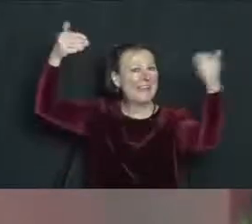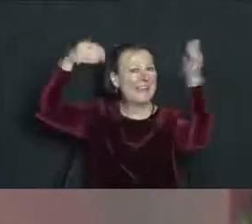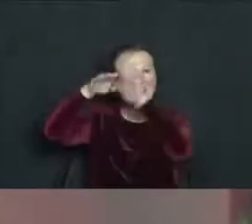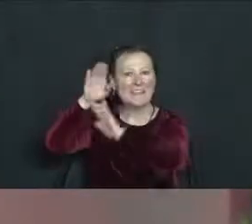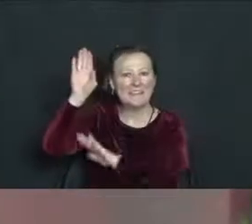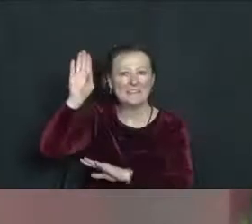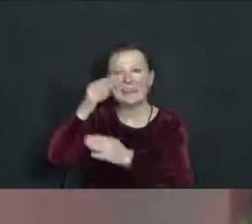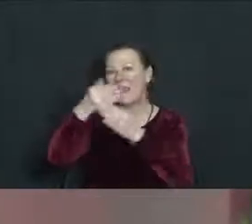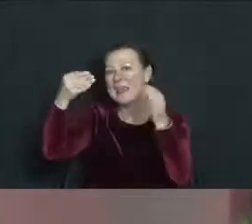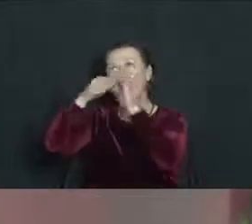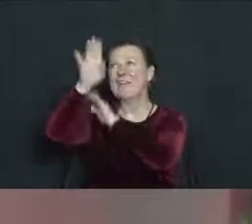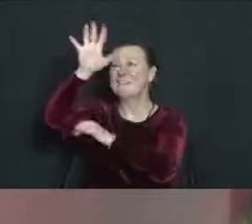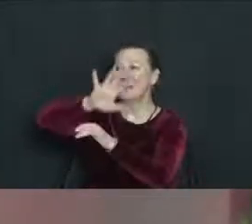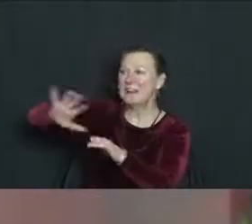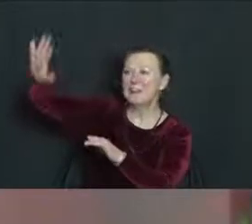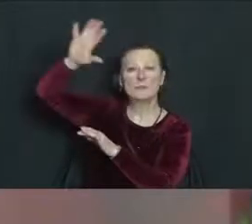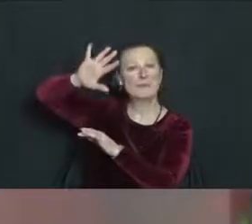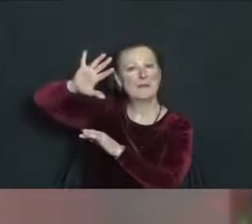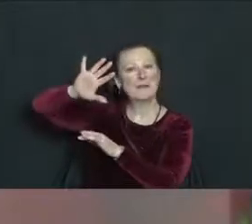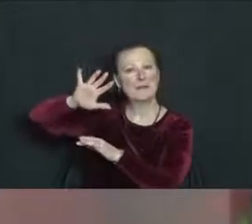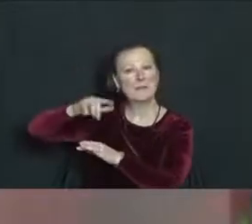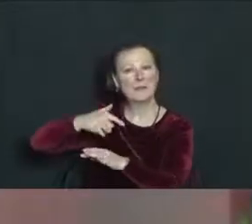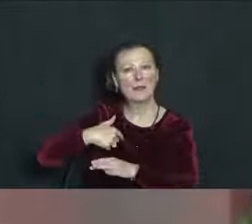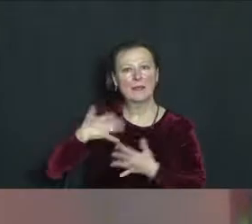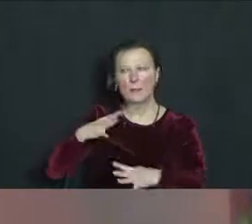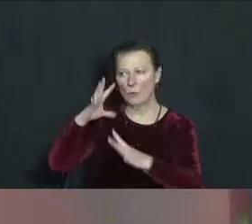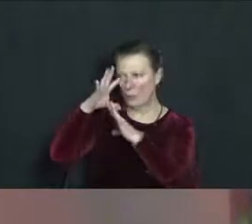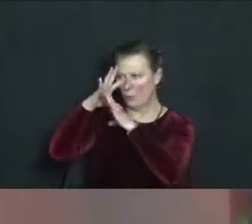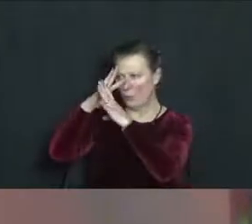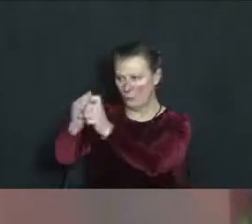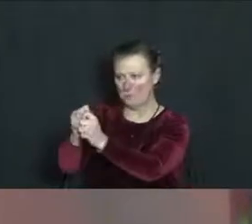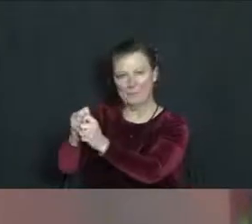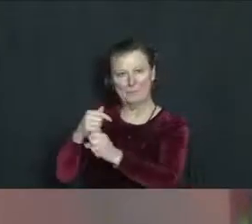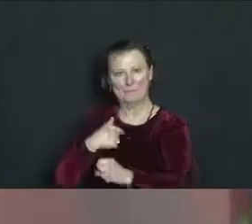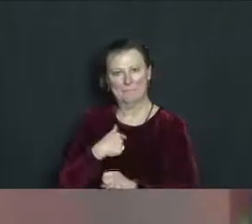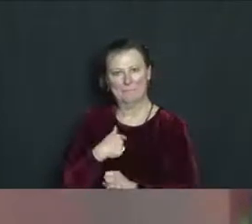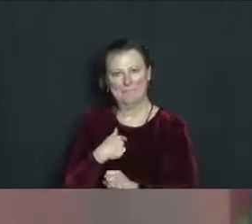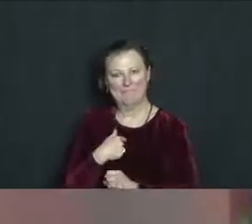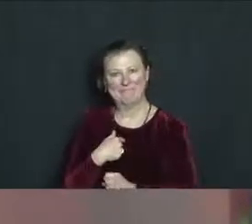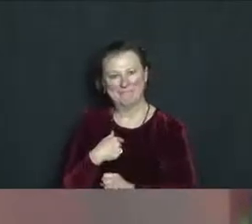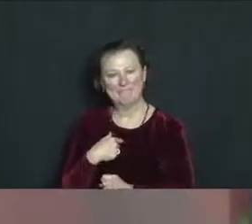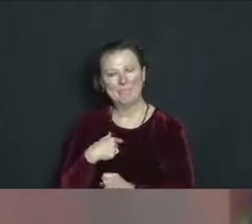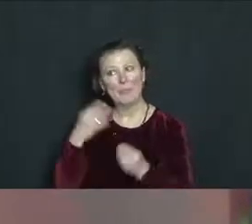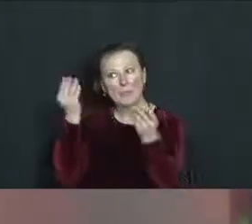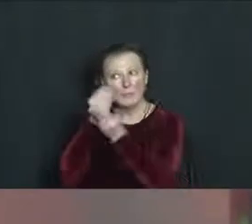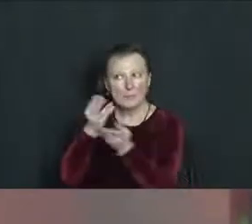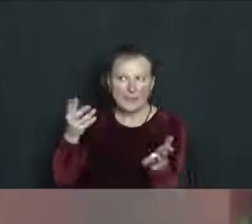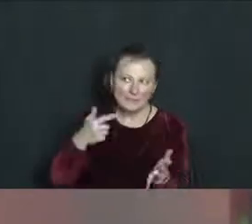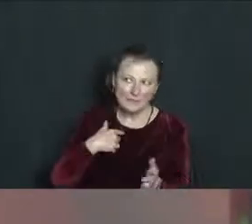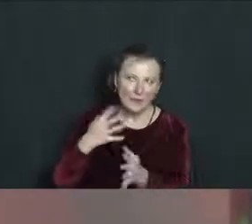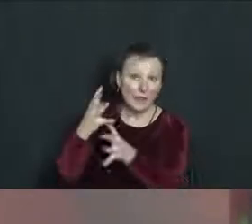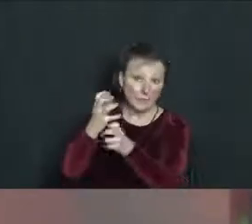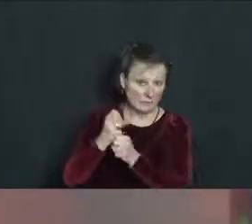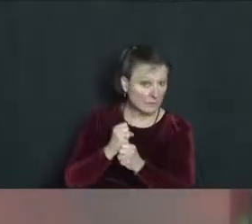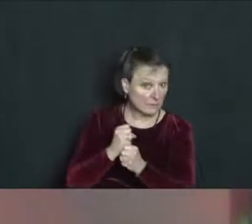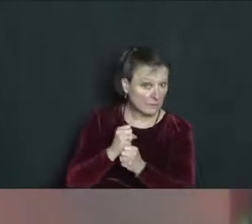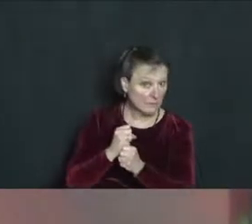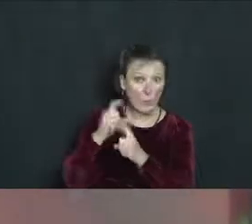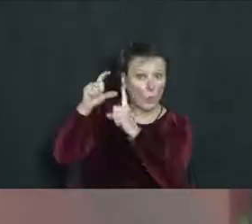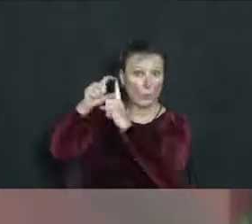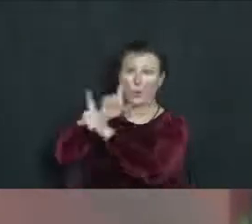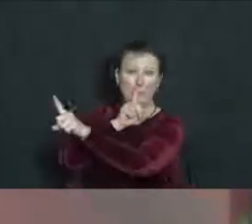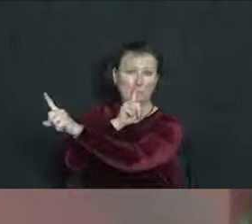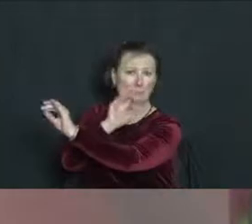heavenly realm, and I was rapt. And the message I received, the wordless message